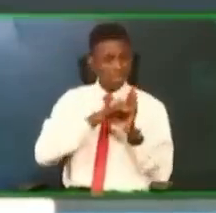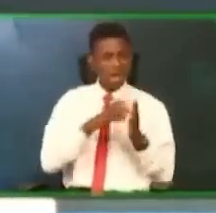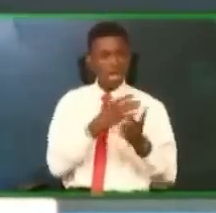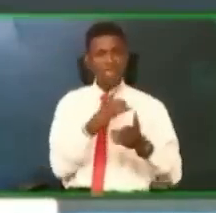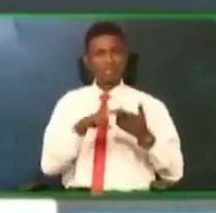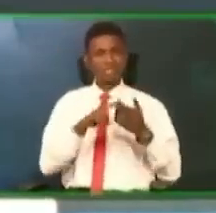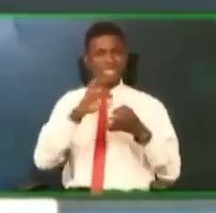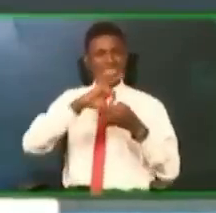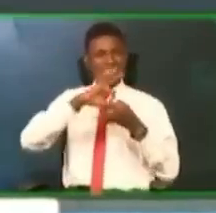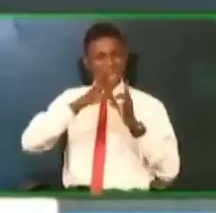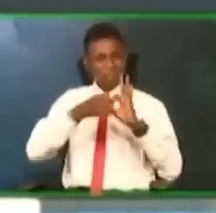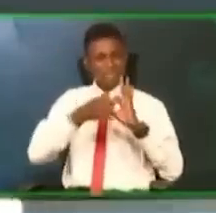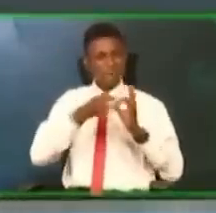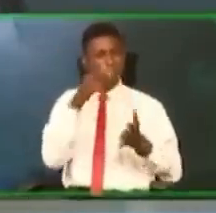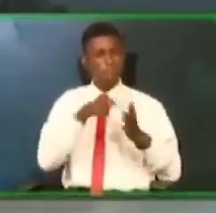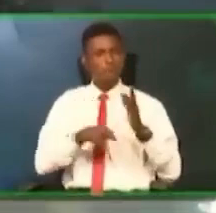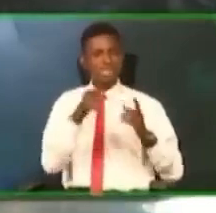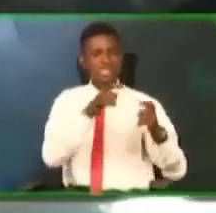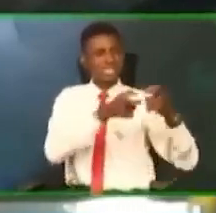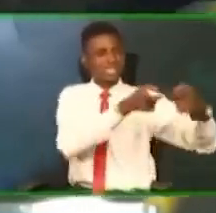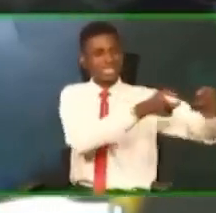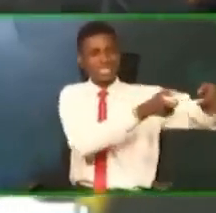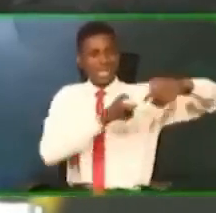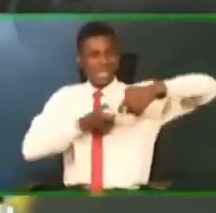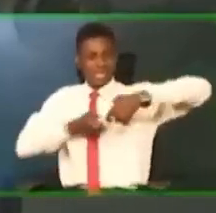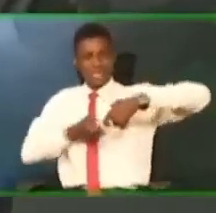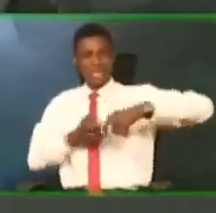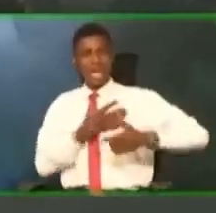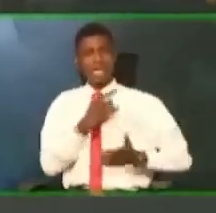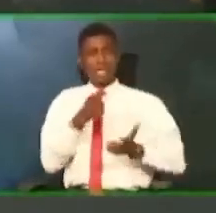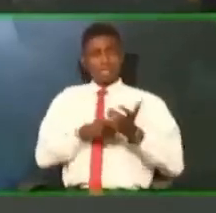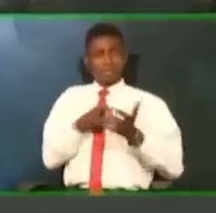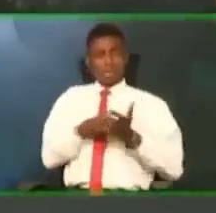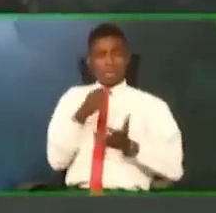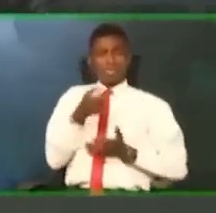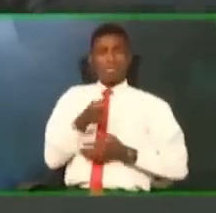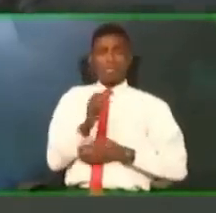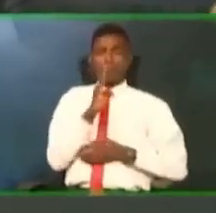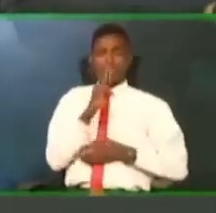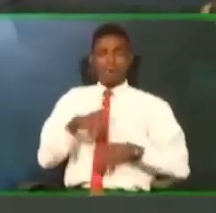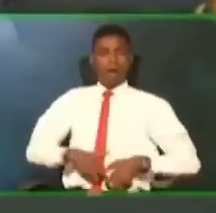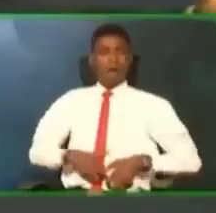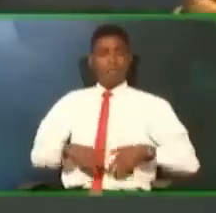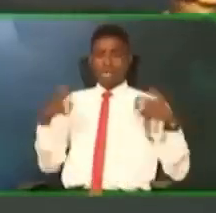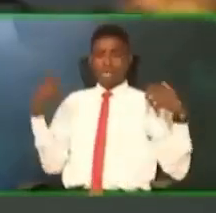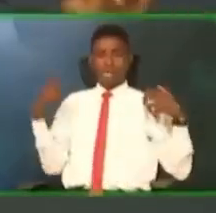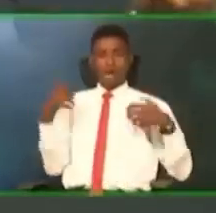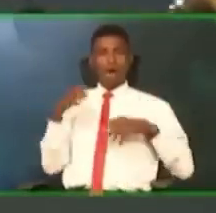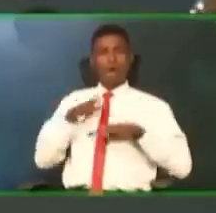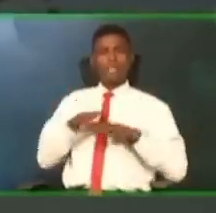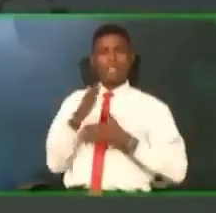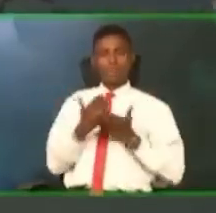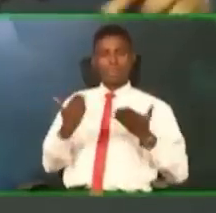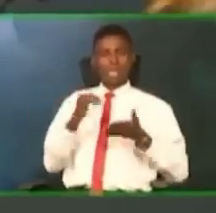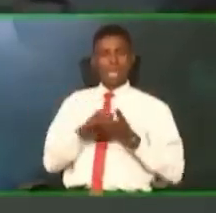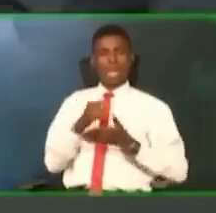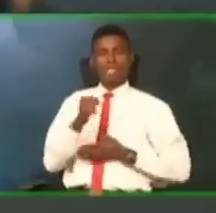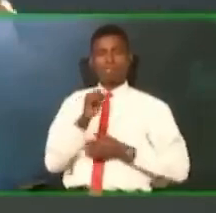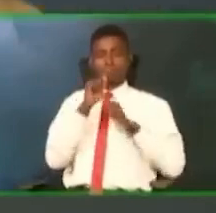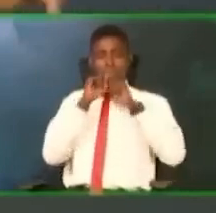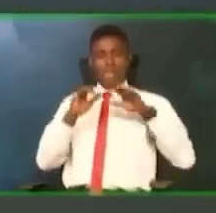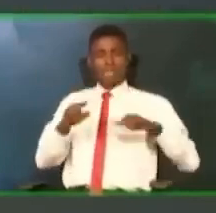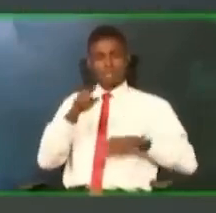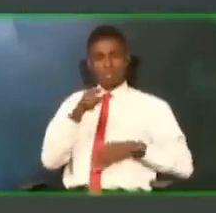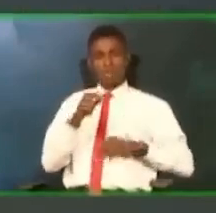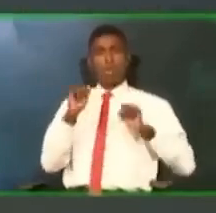sent. And there are times you will be offended over something that should bless you. Could that be what has been your